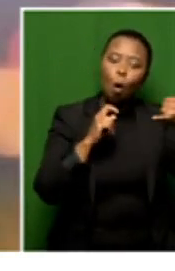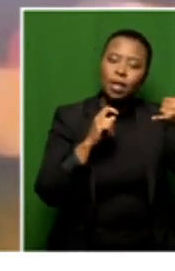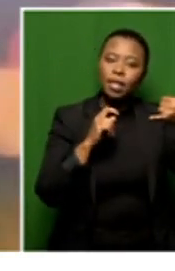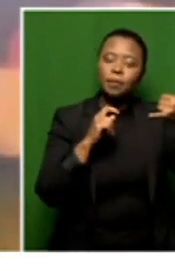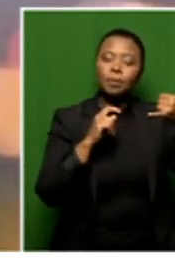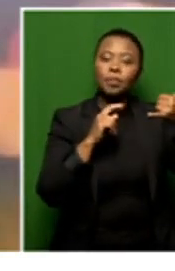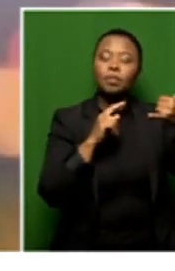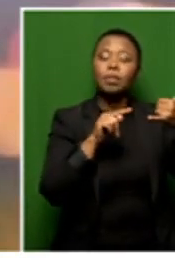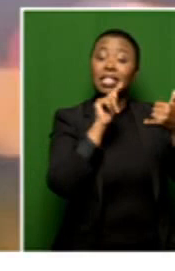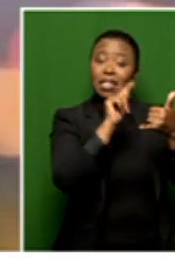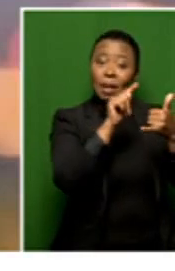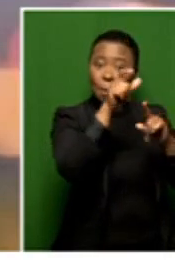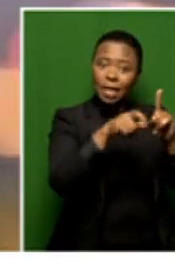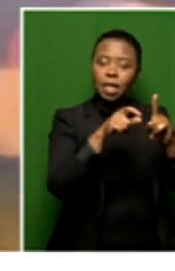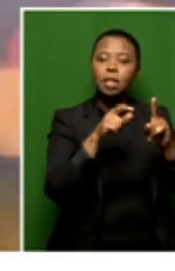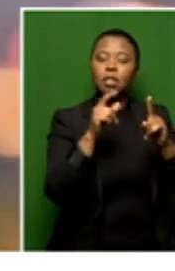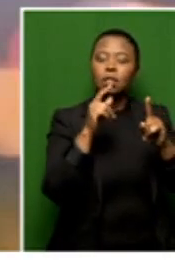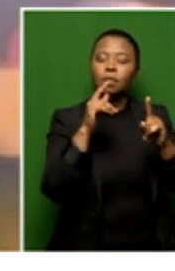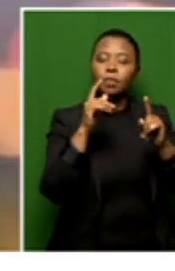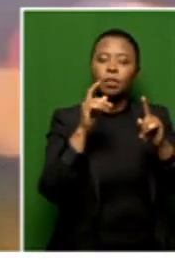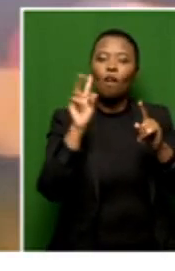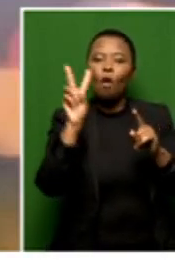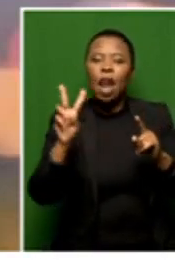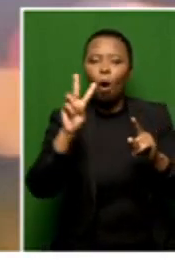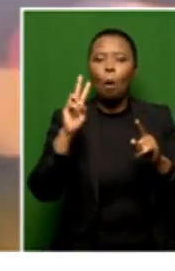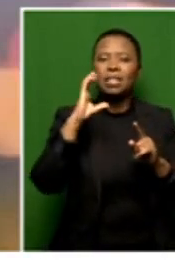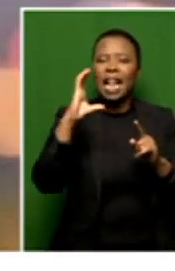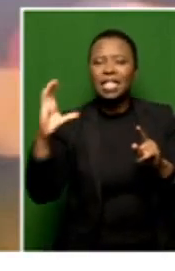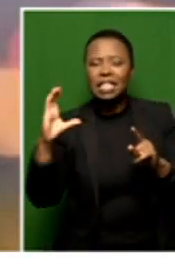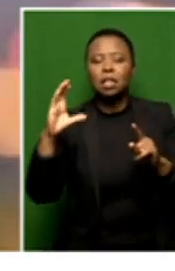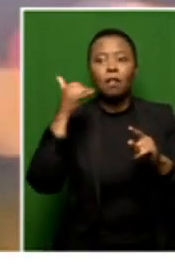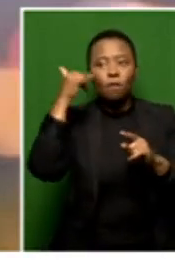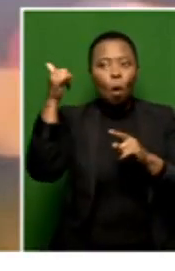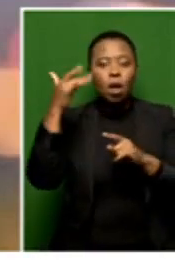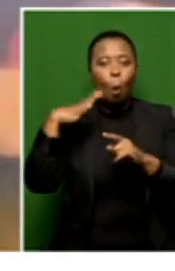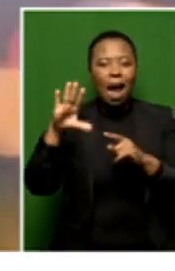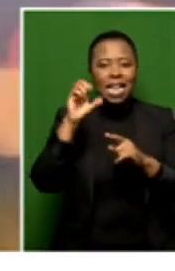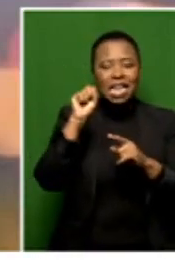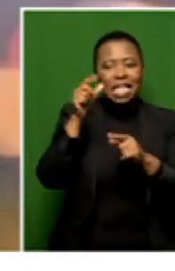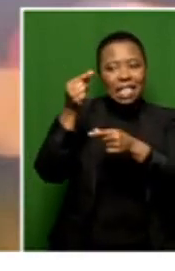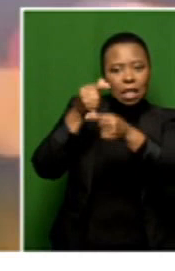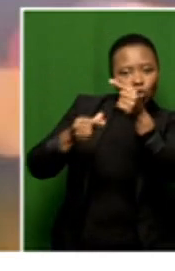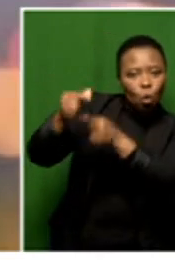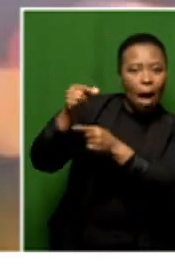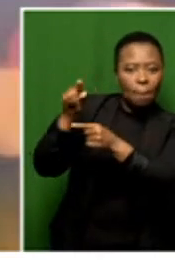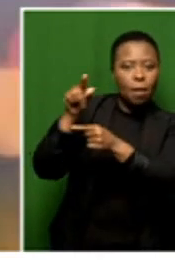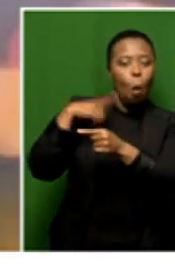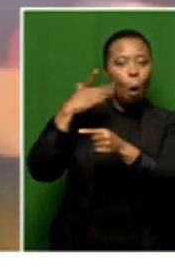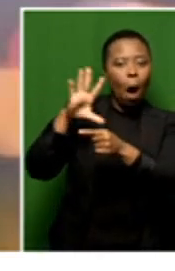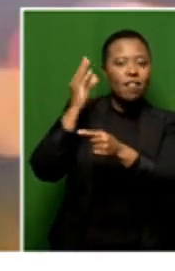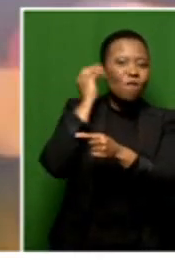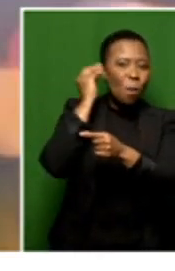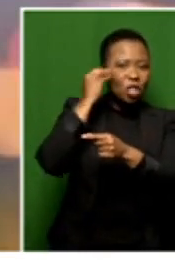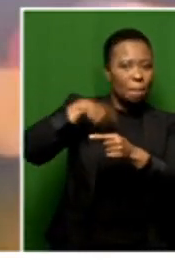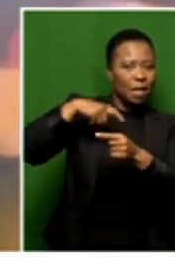provider and conduct a SIM swap. And these are just vectors in order to get that personal information to start it off